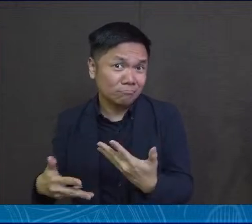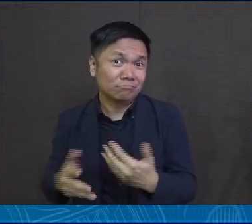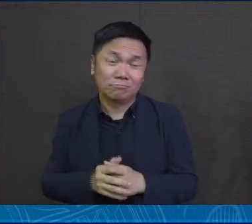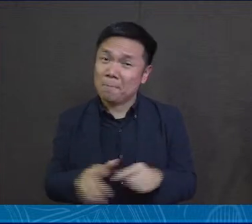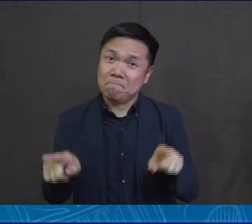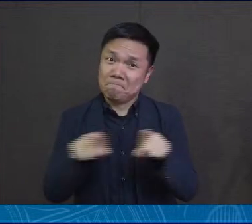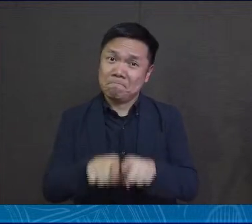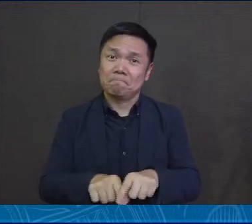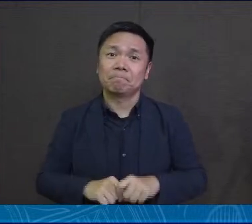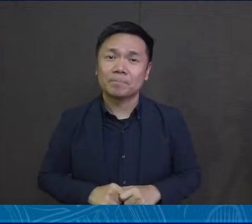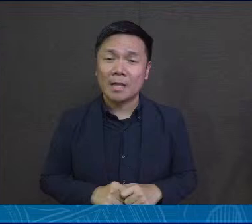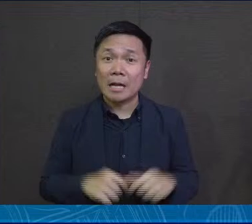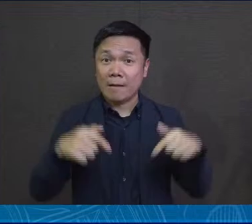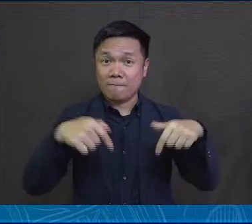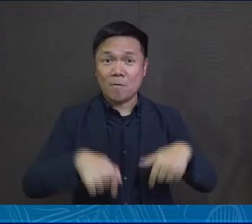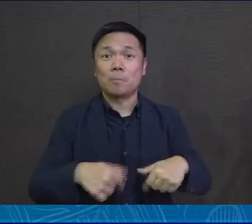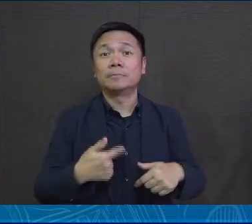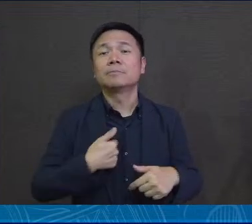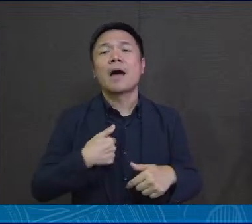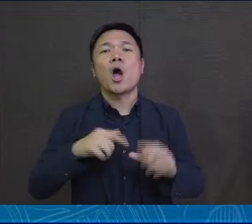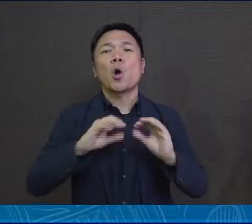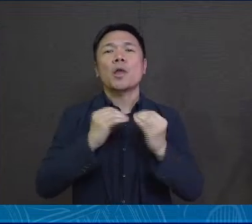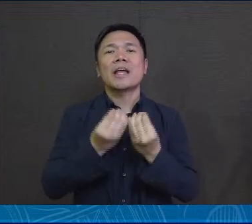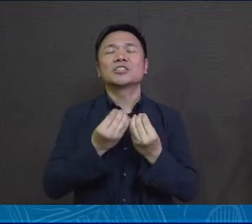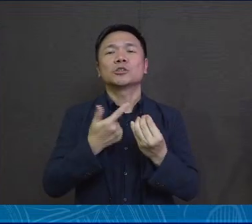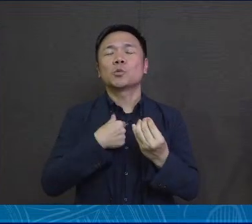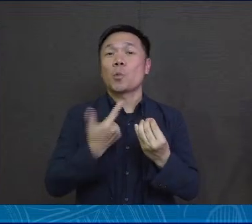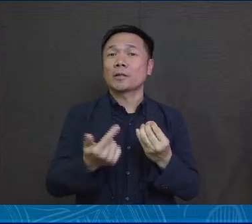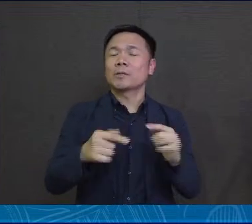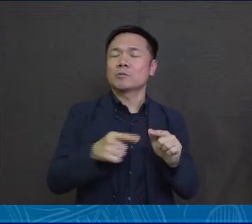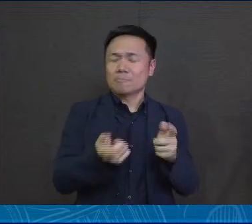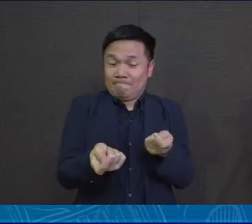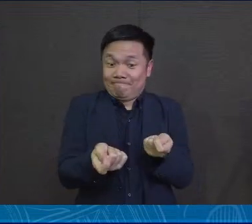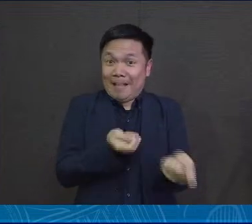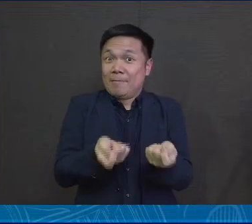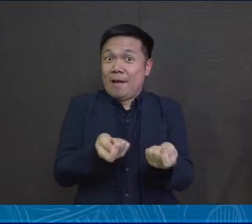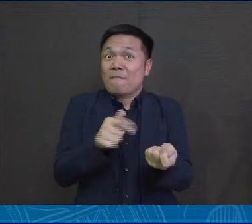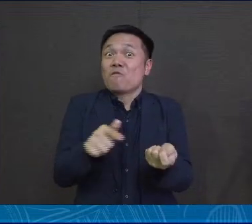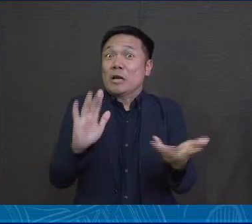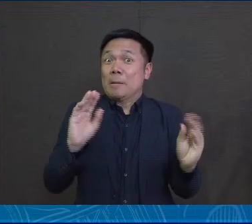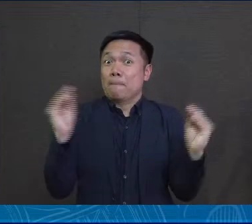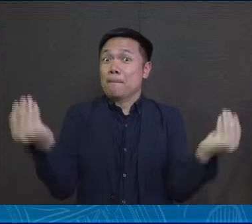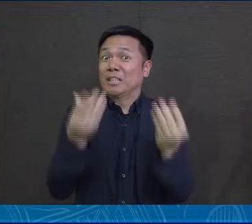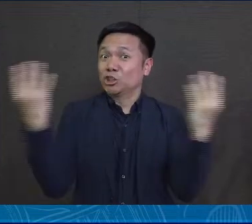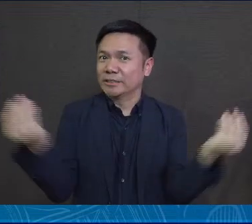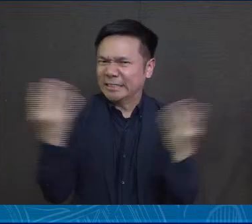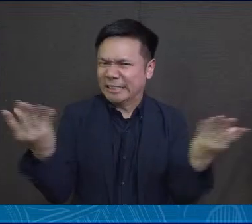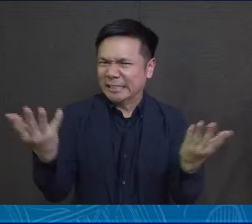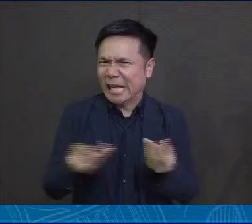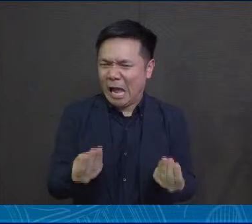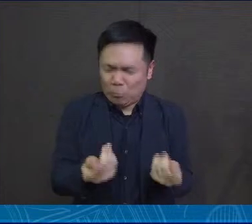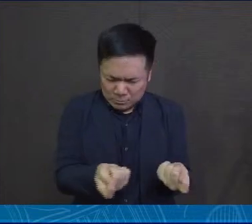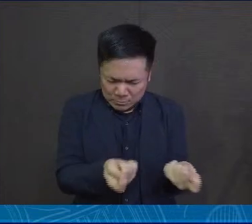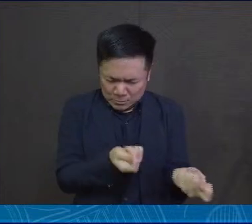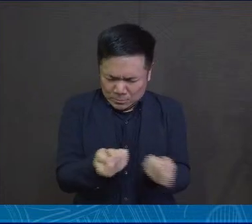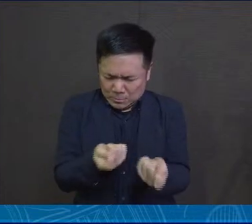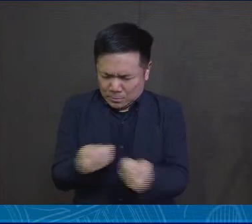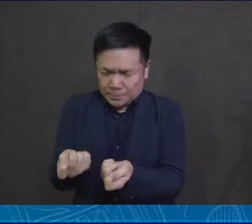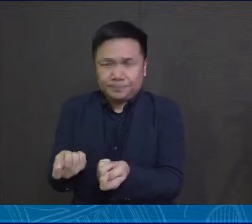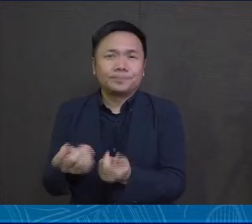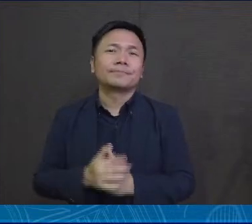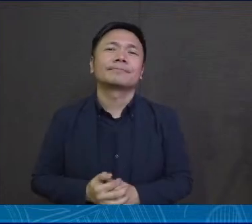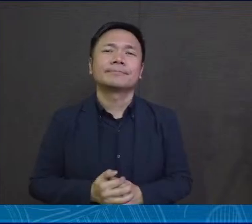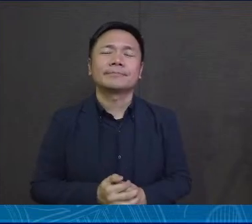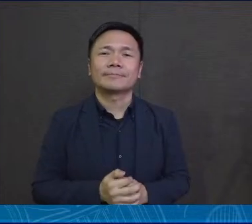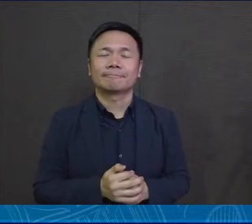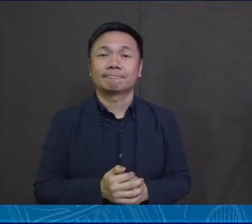NEMA, we look after end-to-end emergency management capability. And for each area